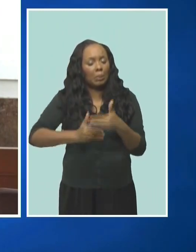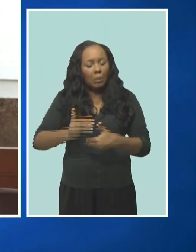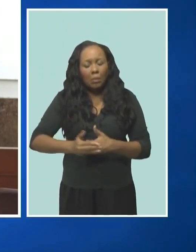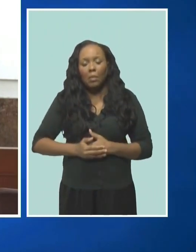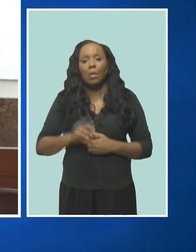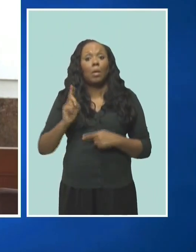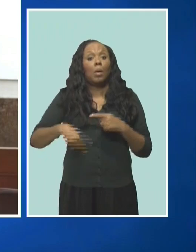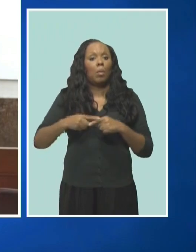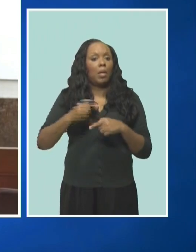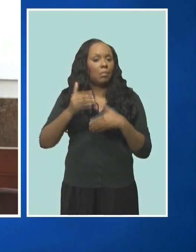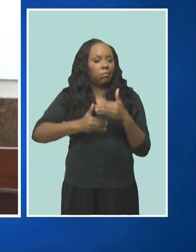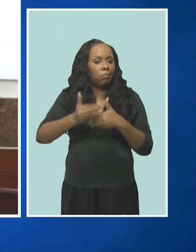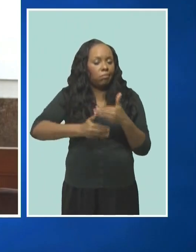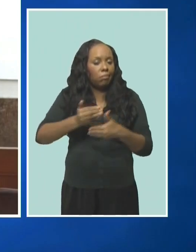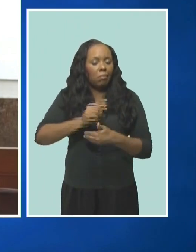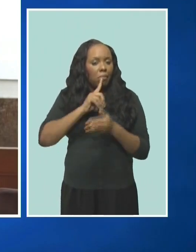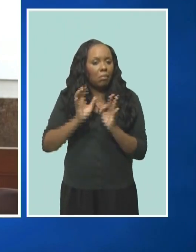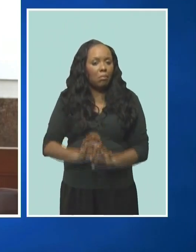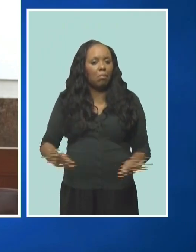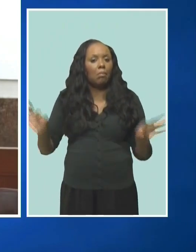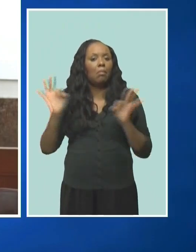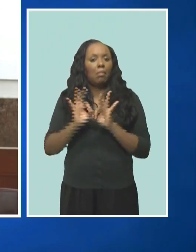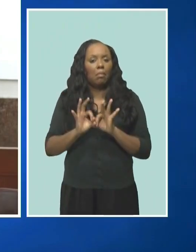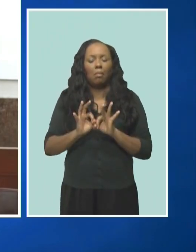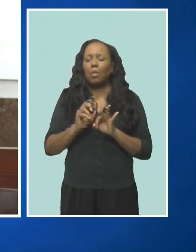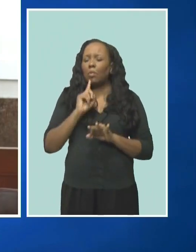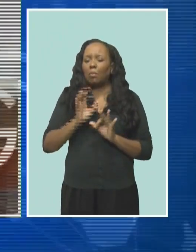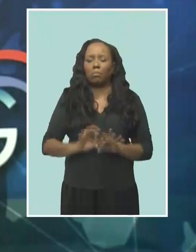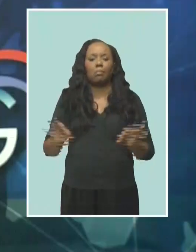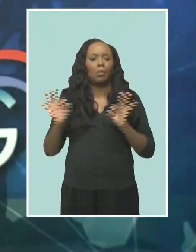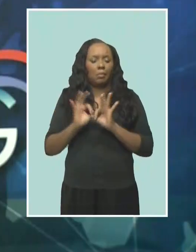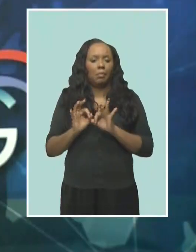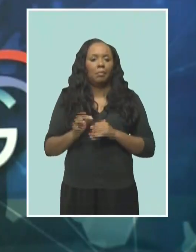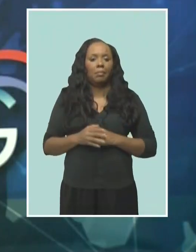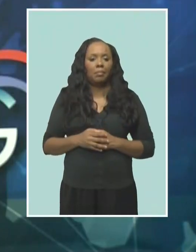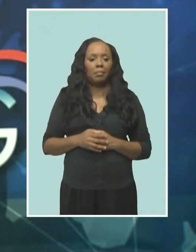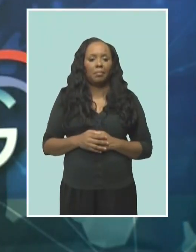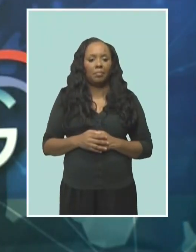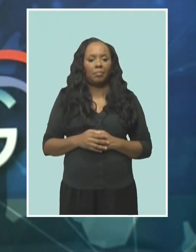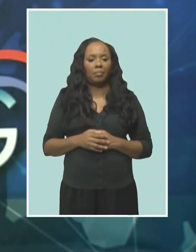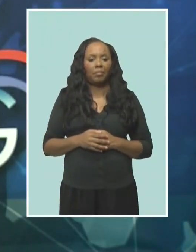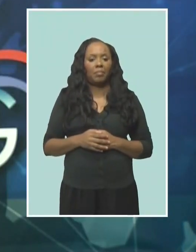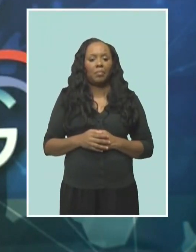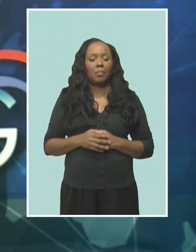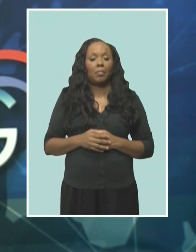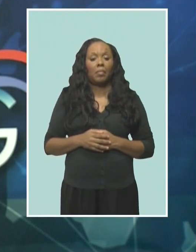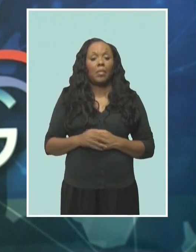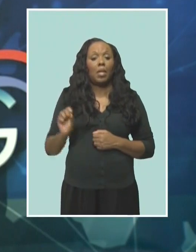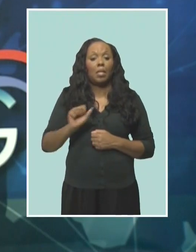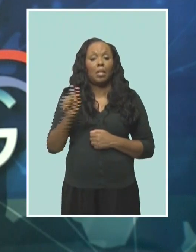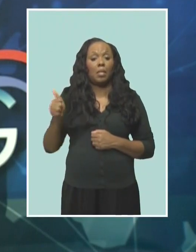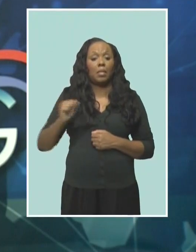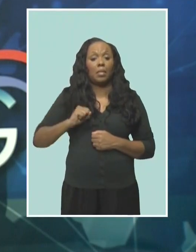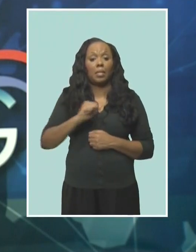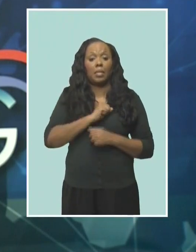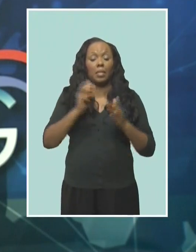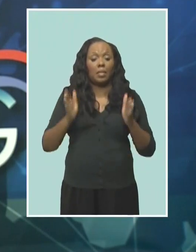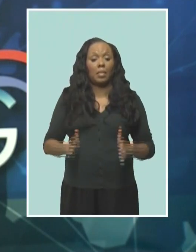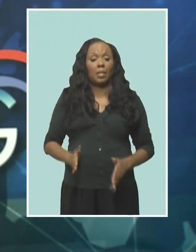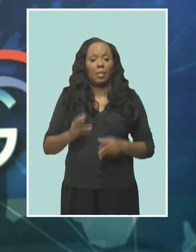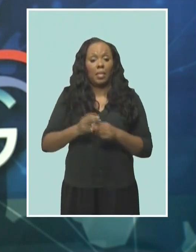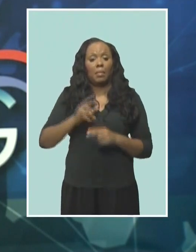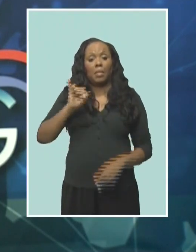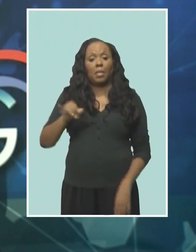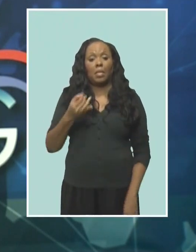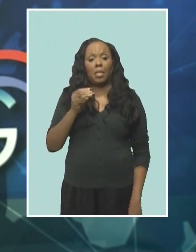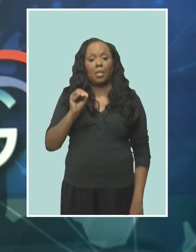system quickly is of significant and great import. Government Senator John King rose in support of the bill,